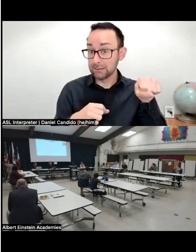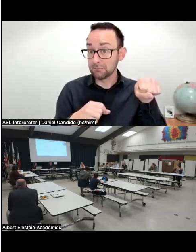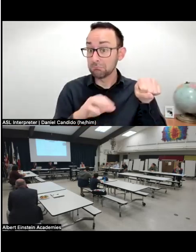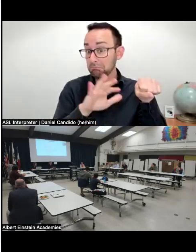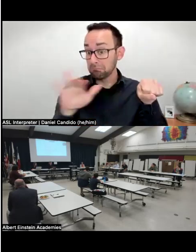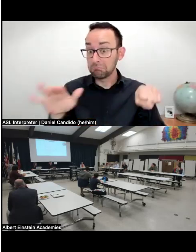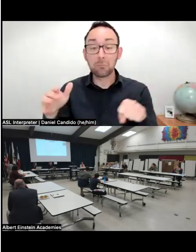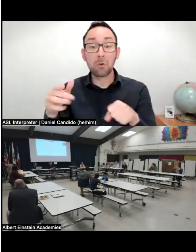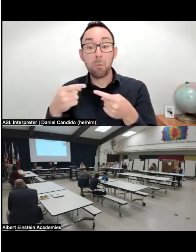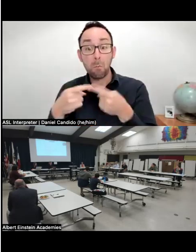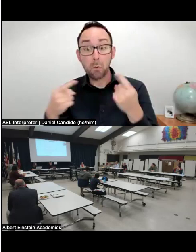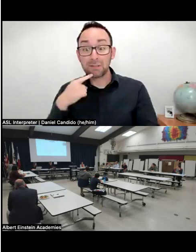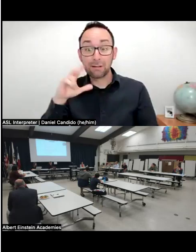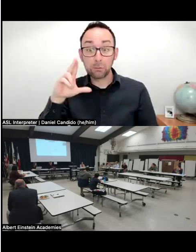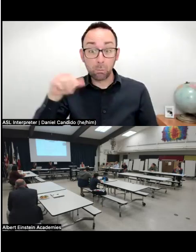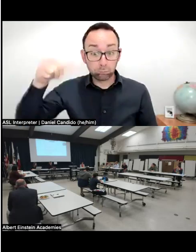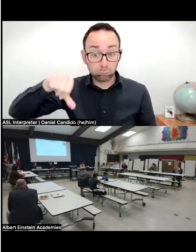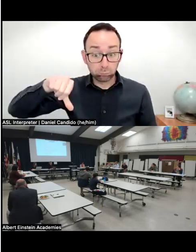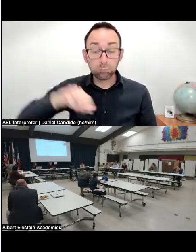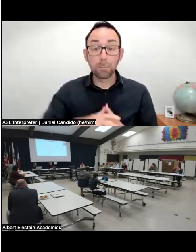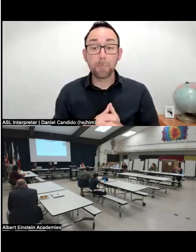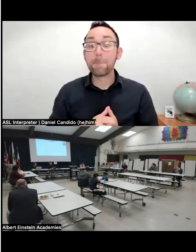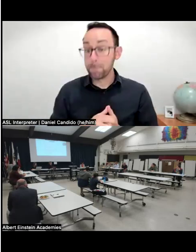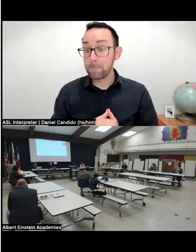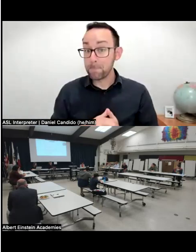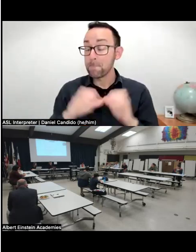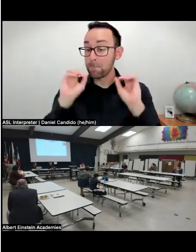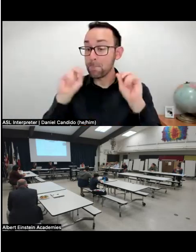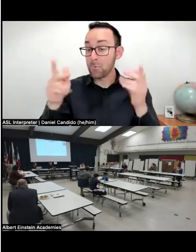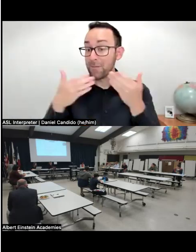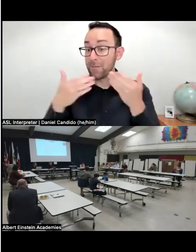All opposed, say no. Thank you.